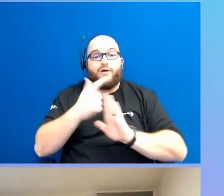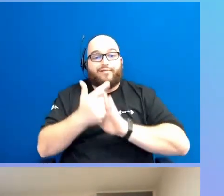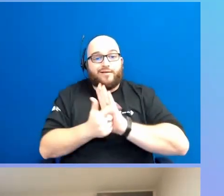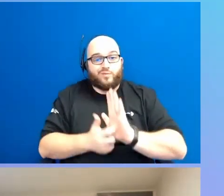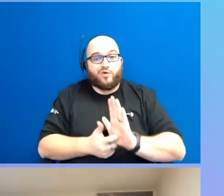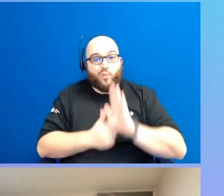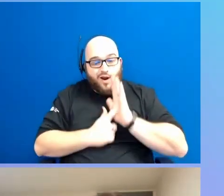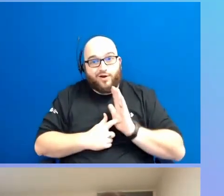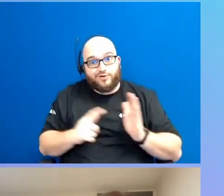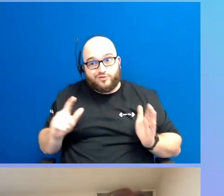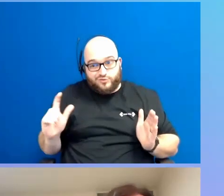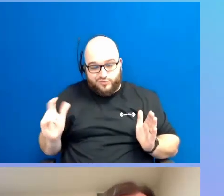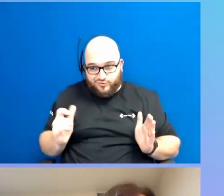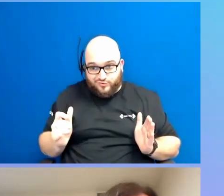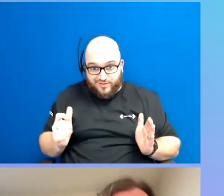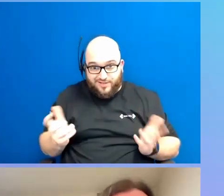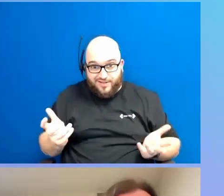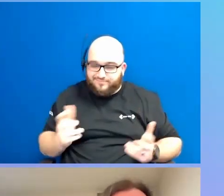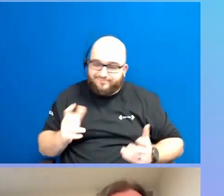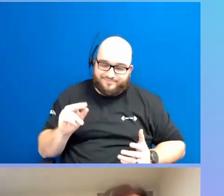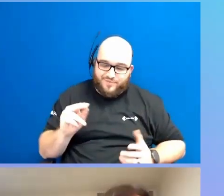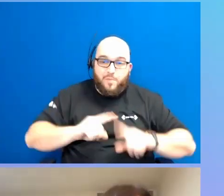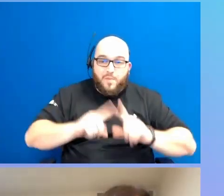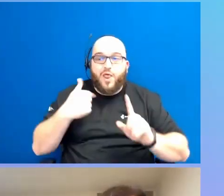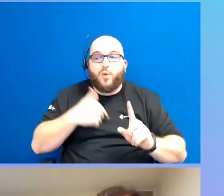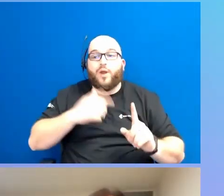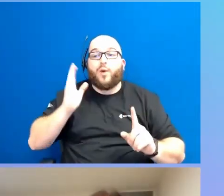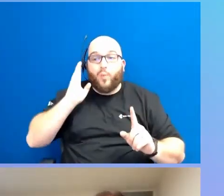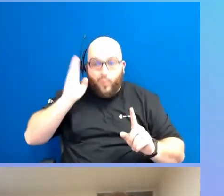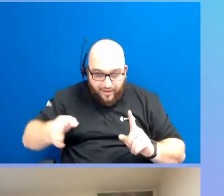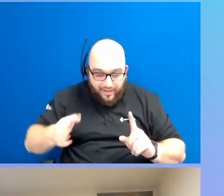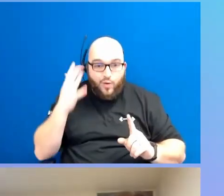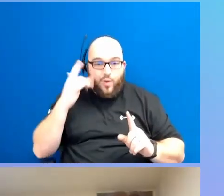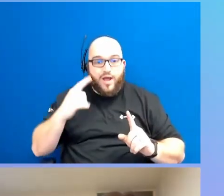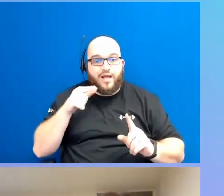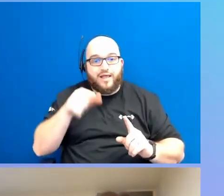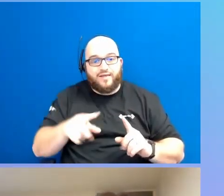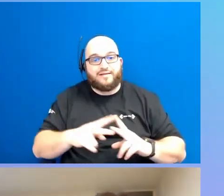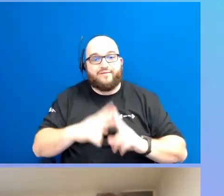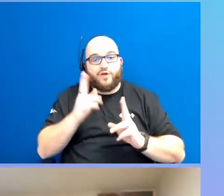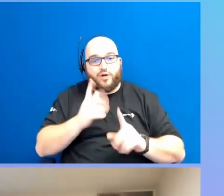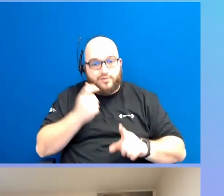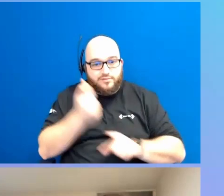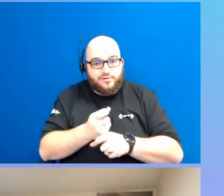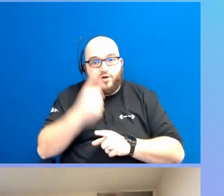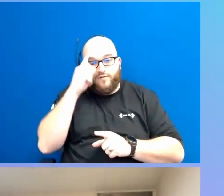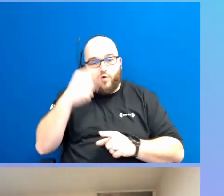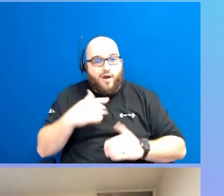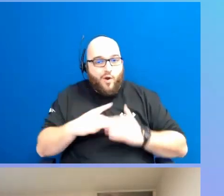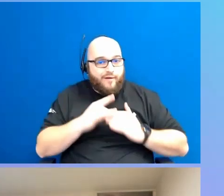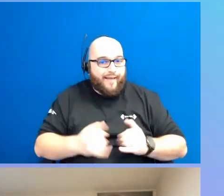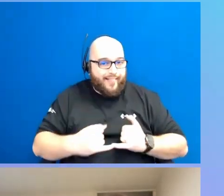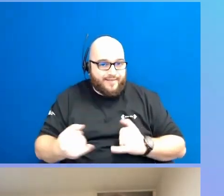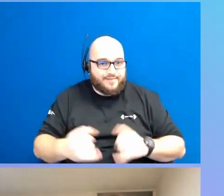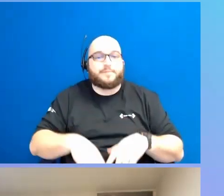we? No, we're not, but No. we will, because it's hugely impactful for our guidelines too.